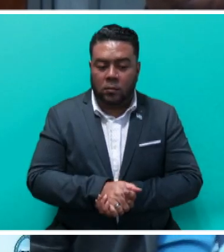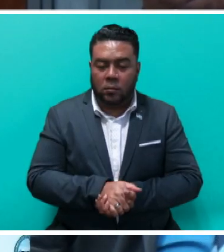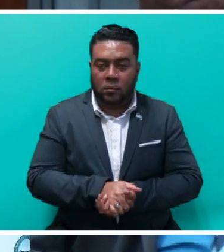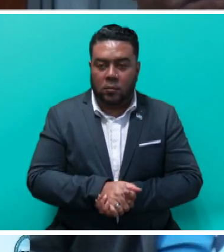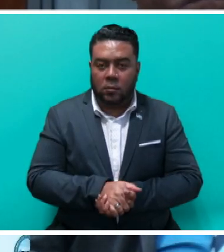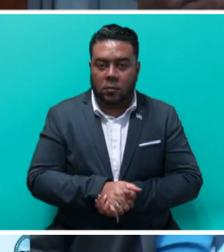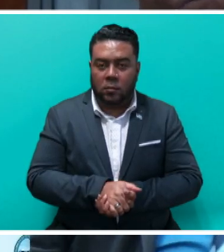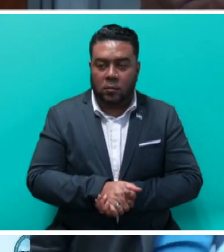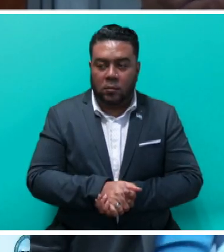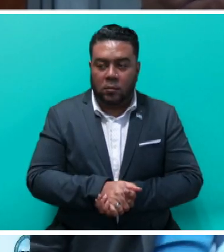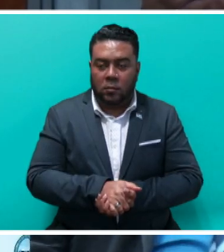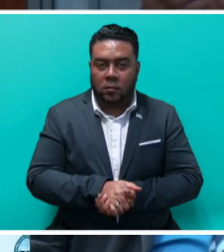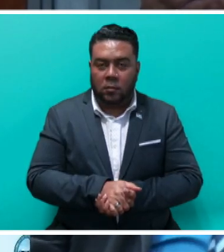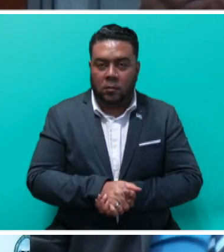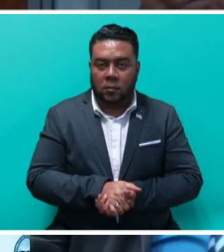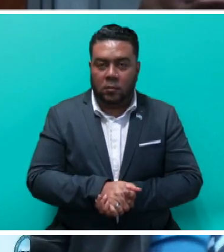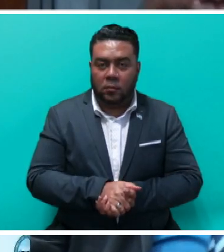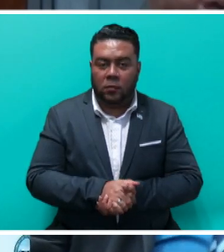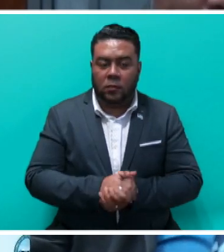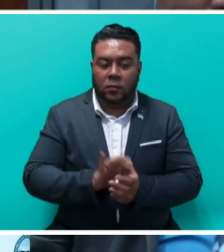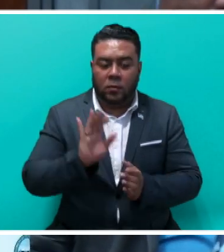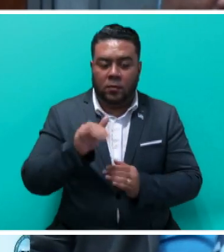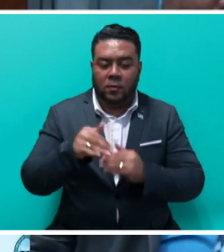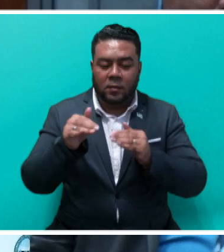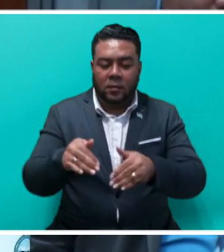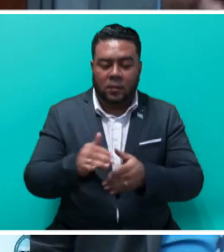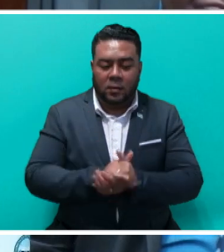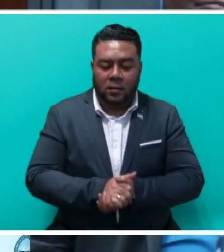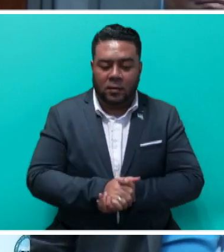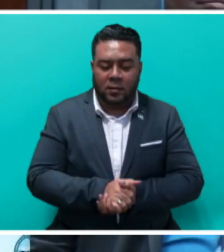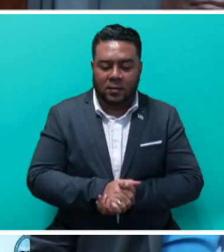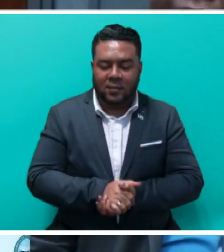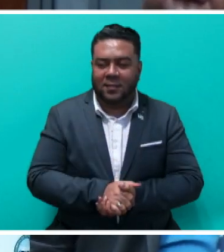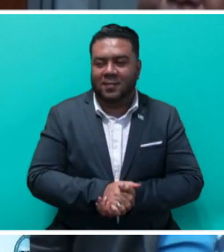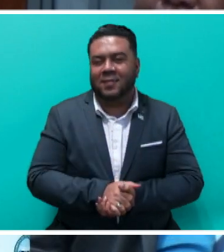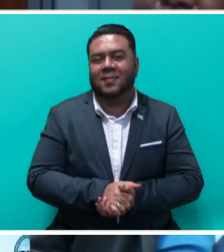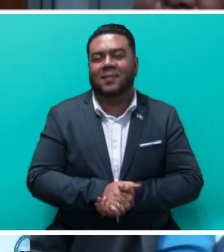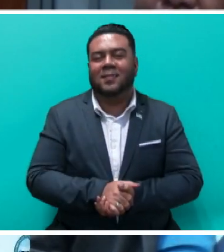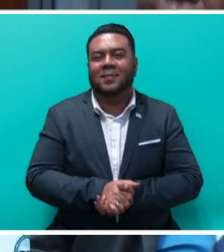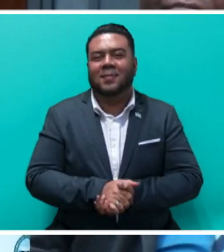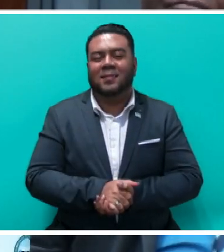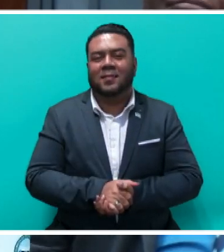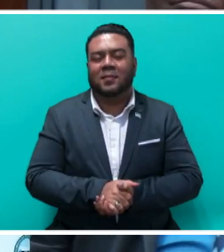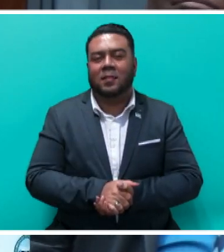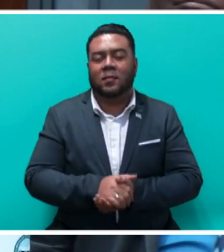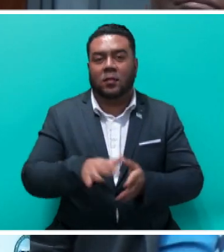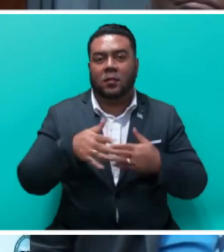to support our municipal councils in building the capacity to handle the complexities of modern